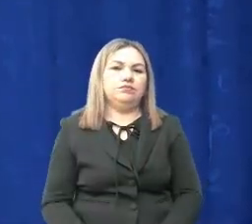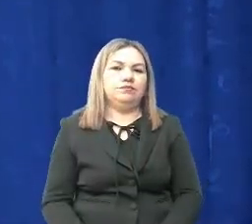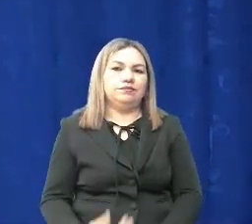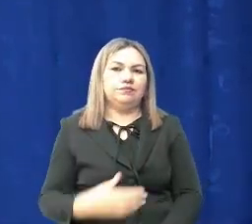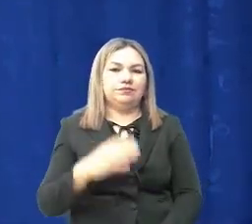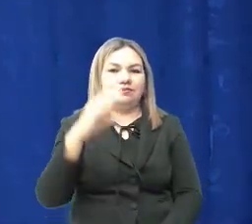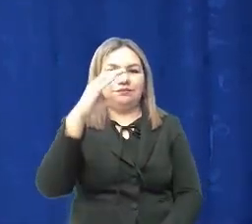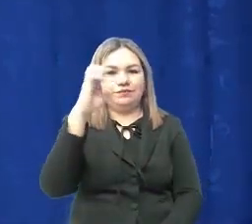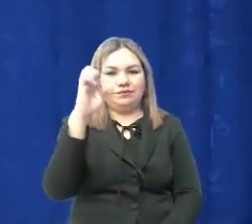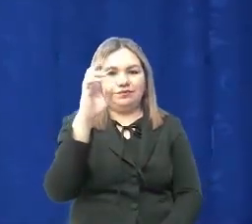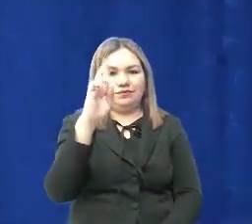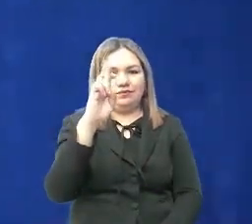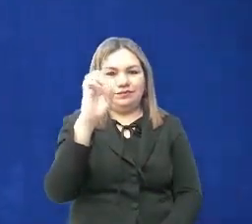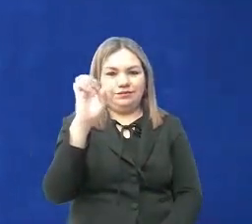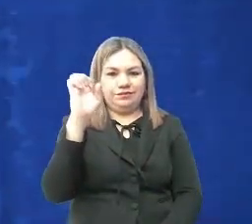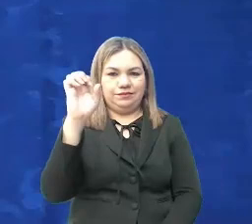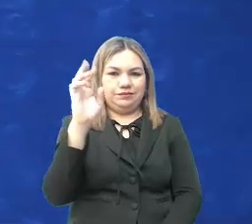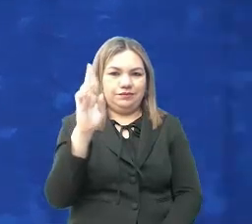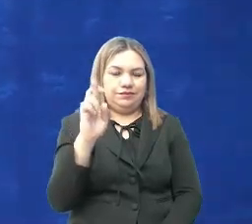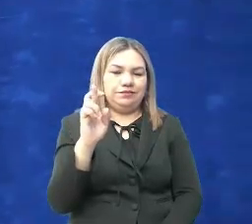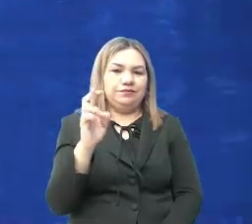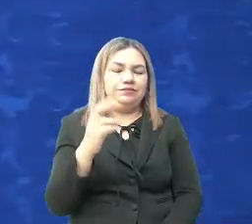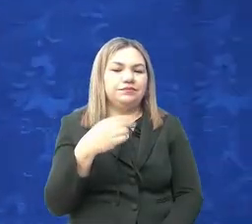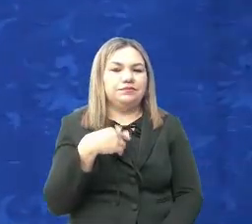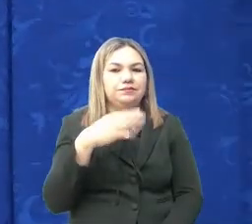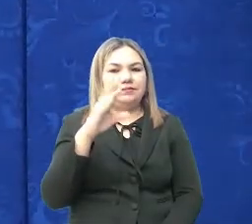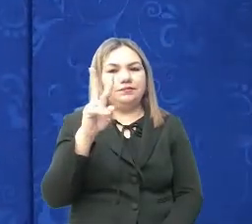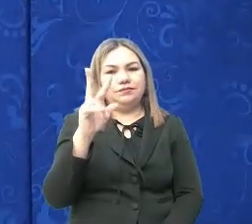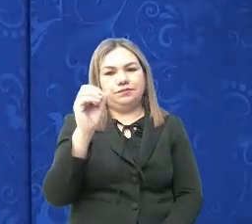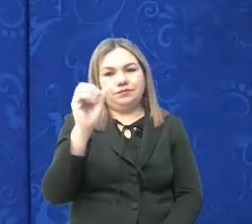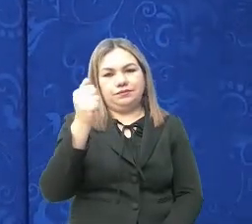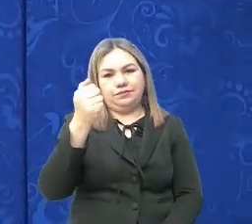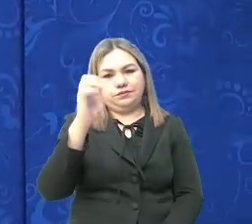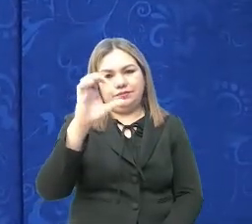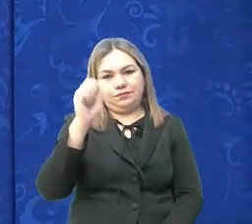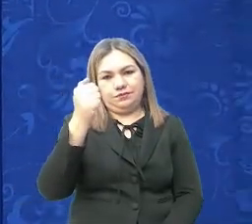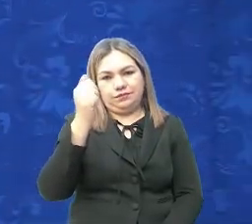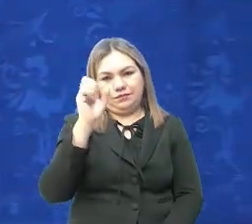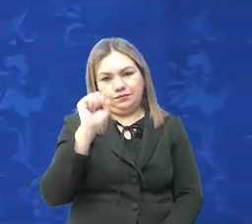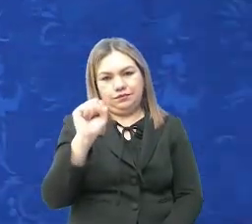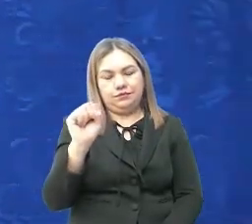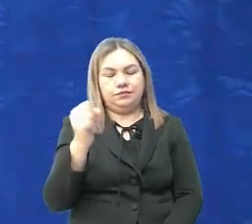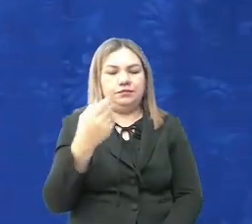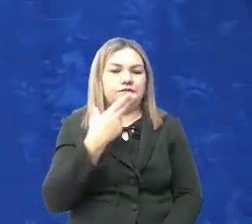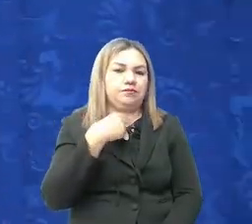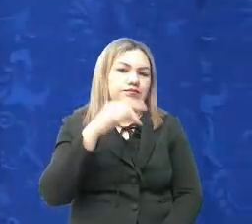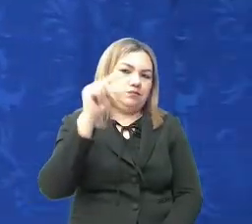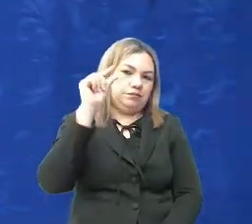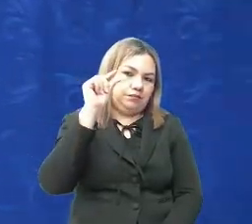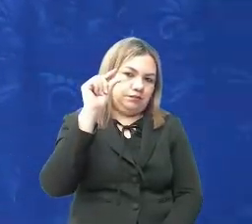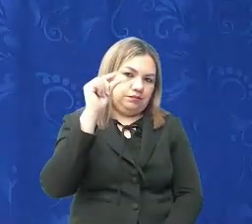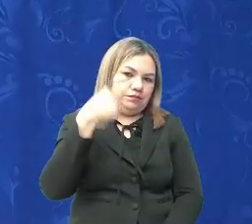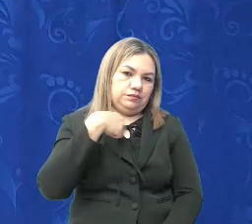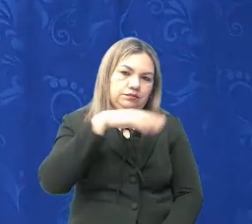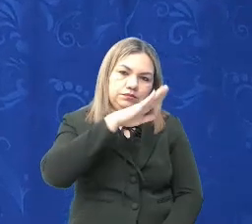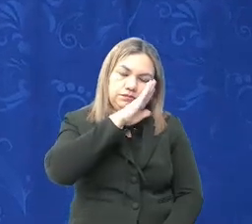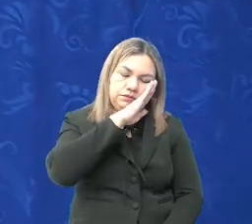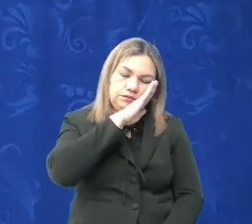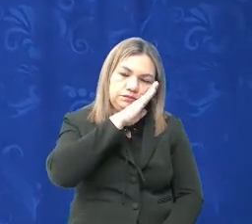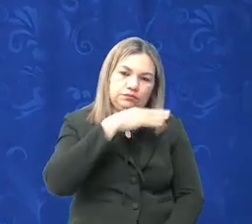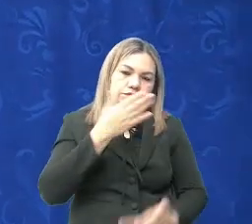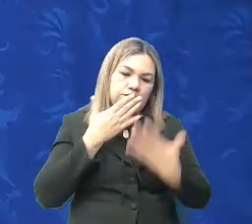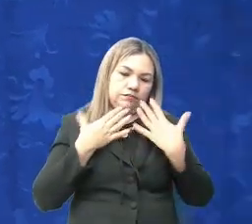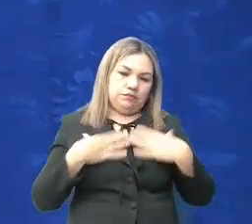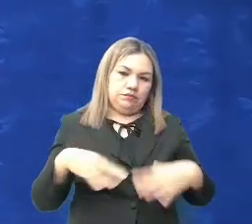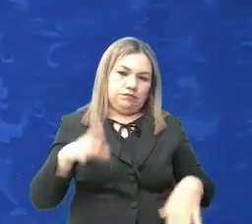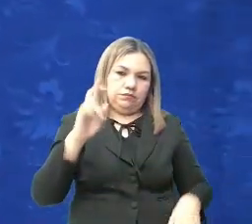the blessing is coming on November. This is believing that the cows fly. It will never come. A bit of